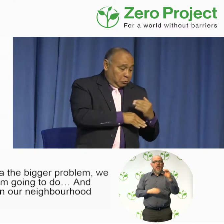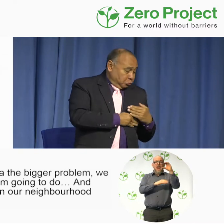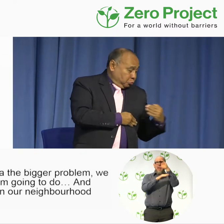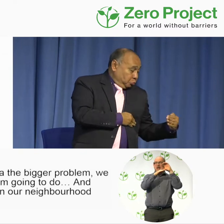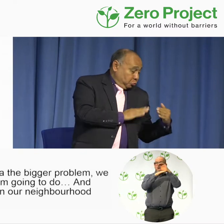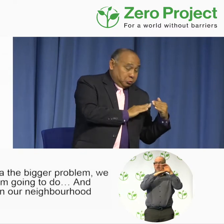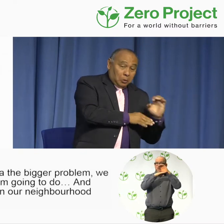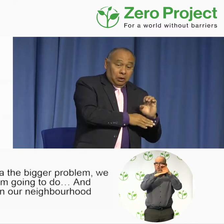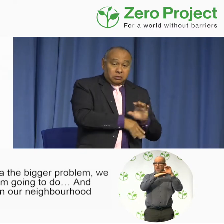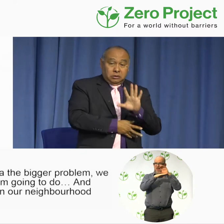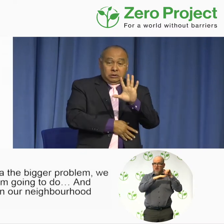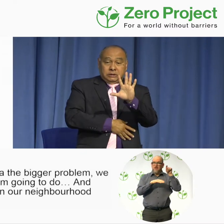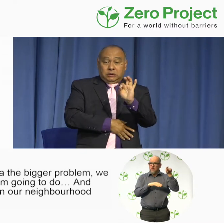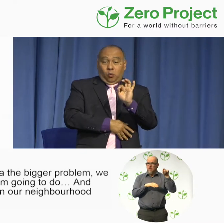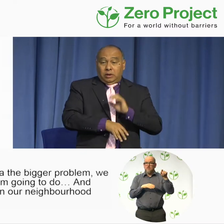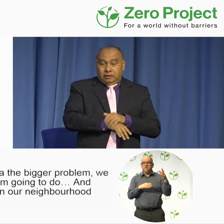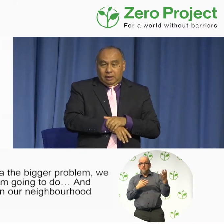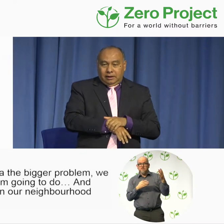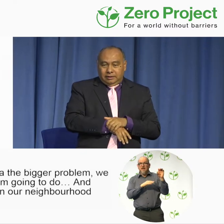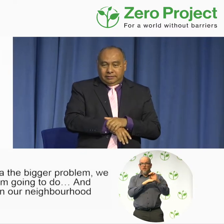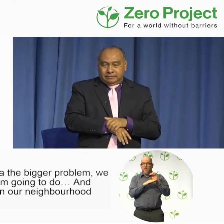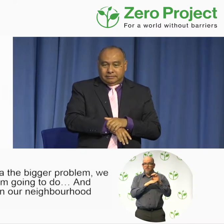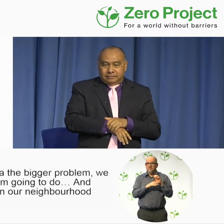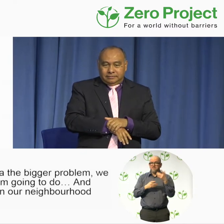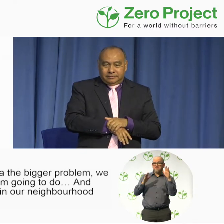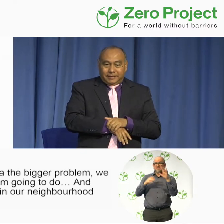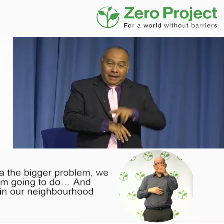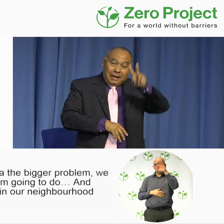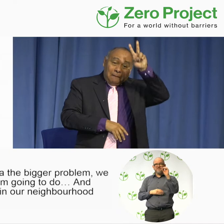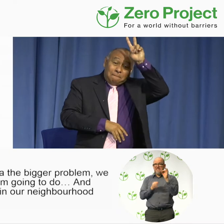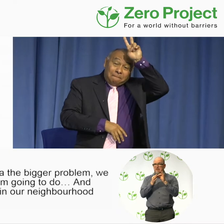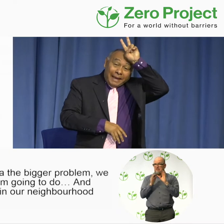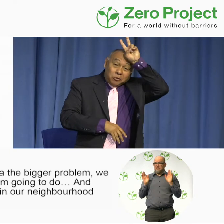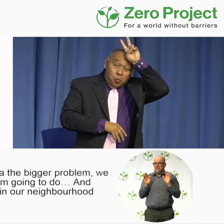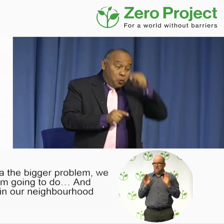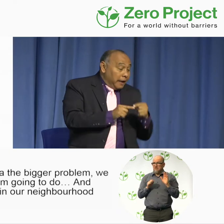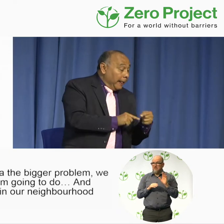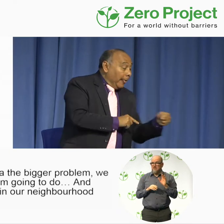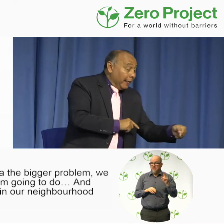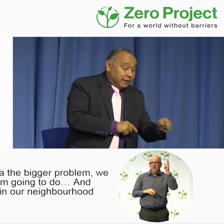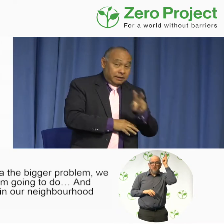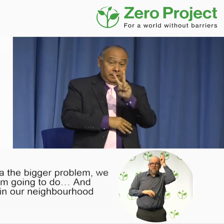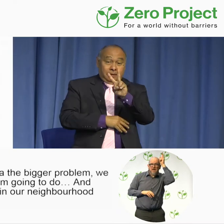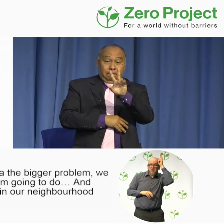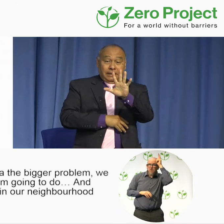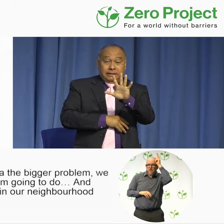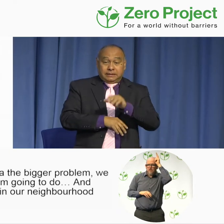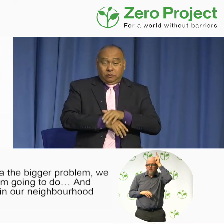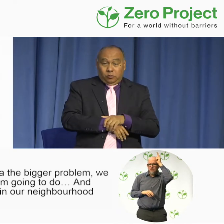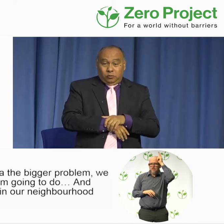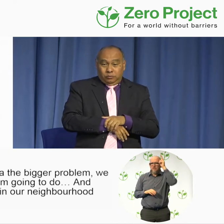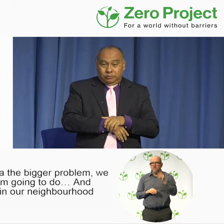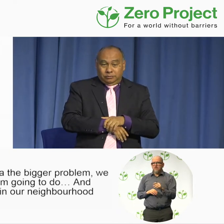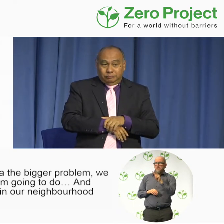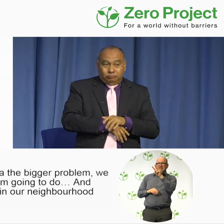in our neighborhood, Ecuador, they only have 50 sign language interpreters. And in Peru,